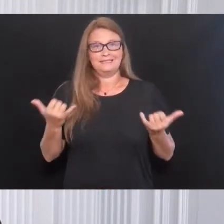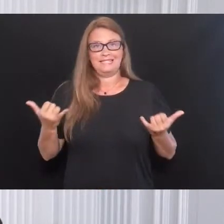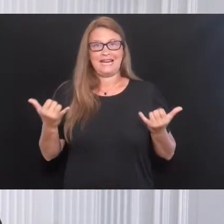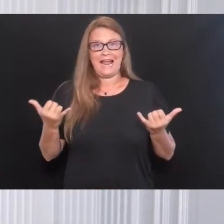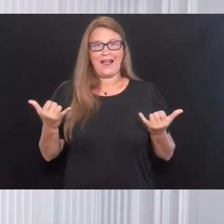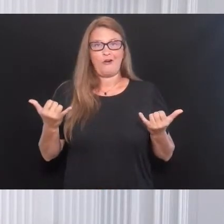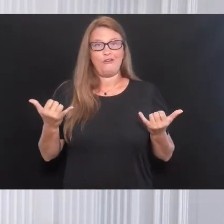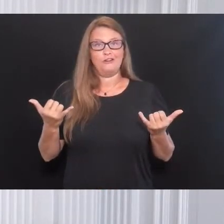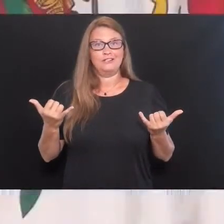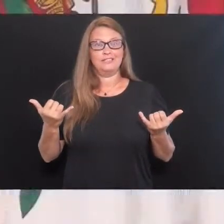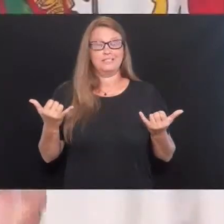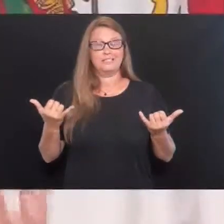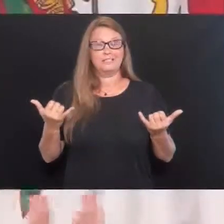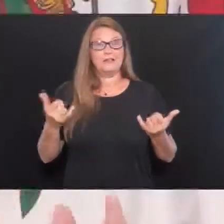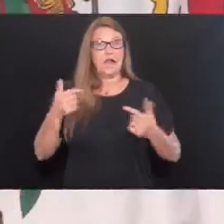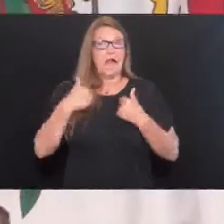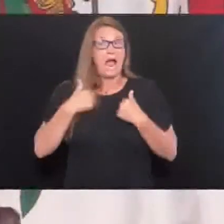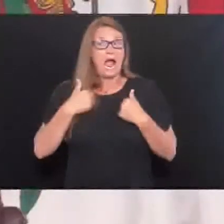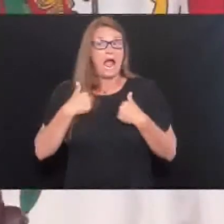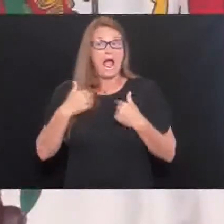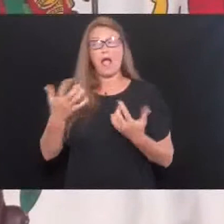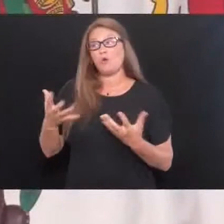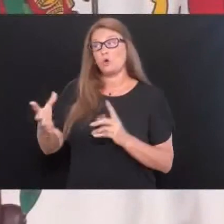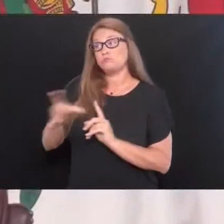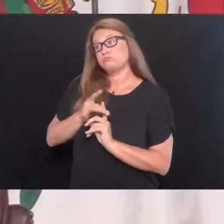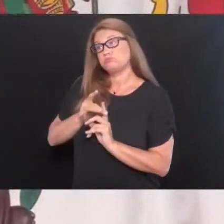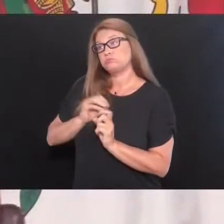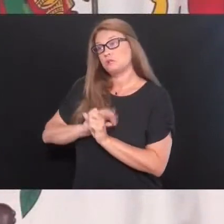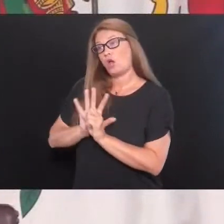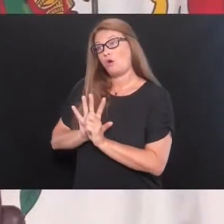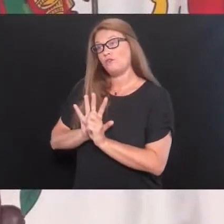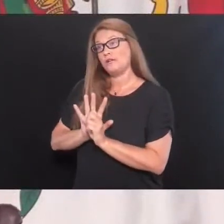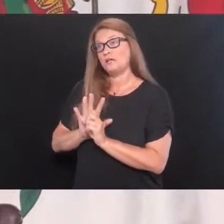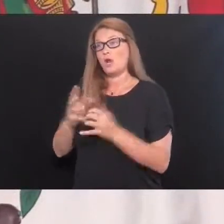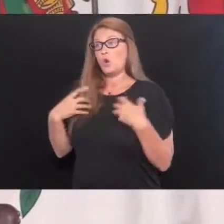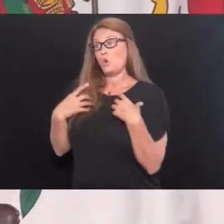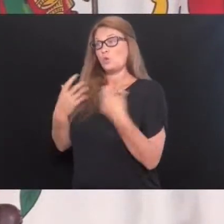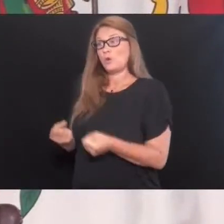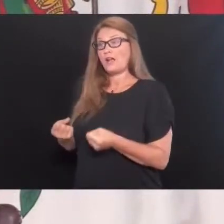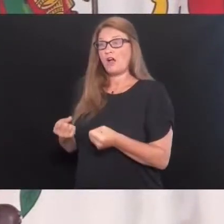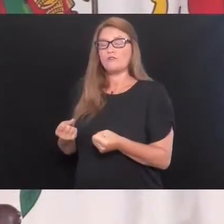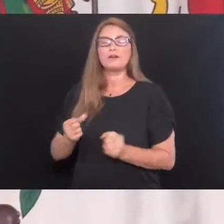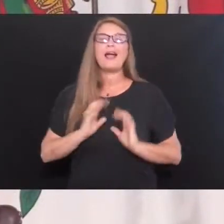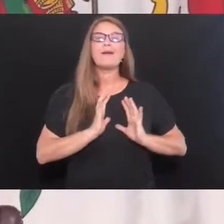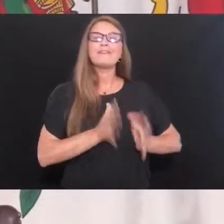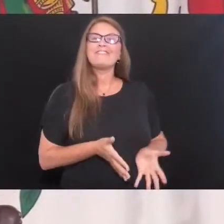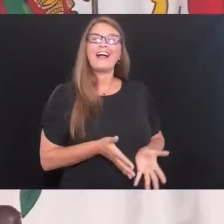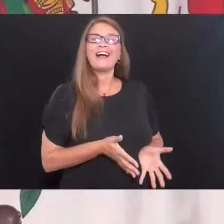argument behind, well, I'll just get COVID and then I'll get over it and then I'll be fine.